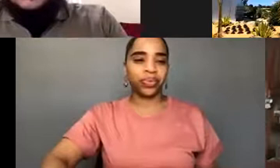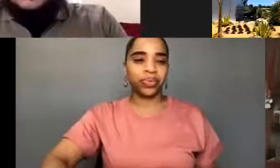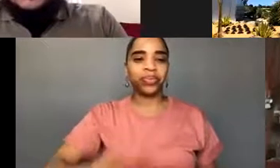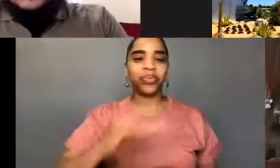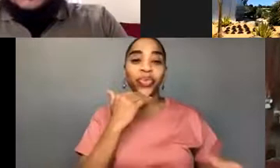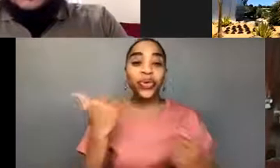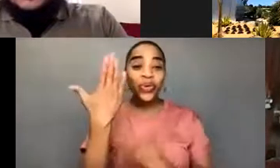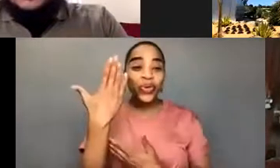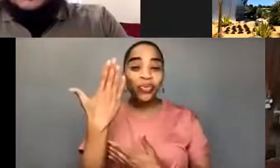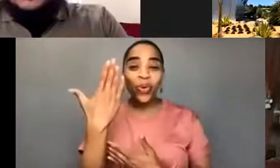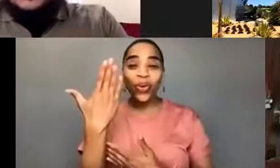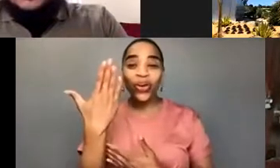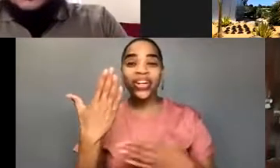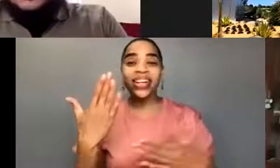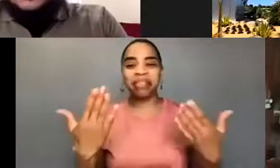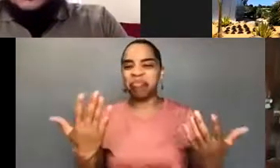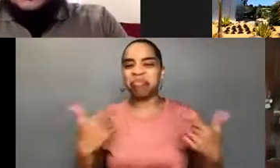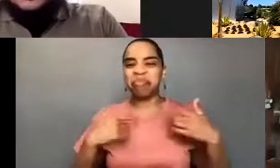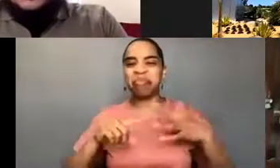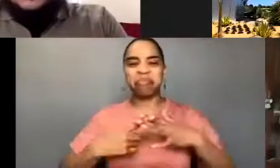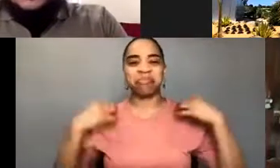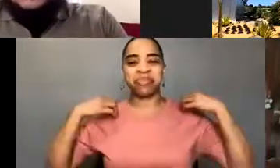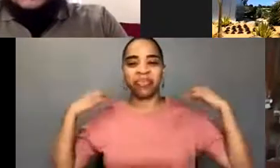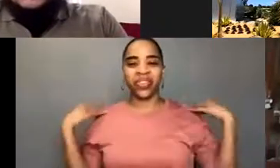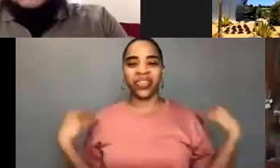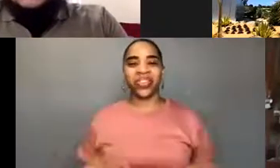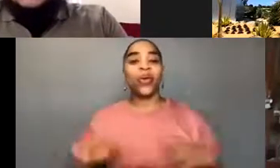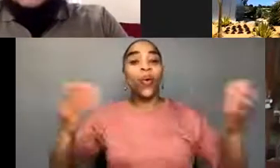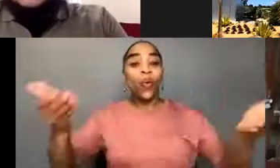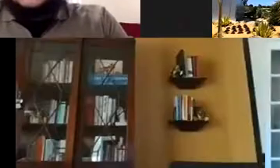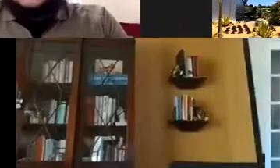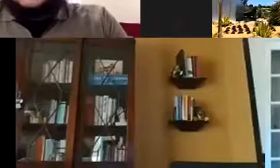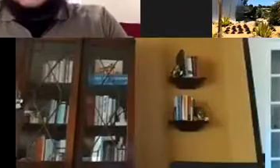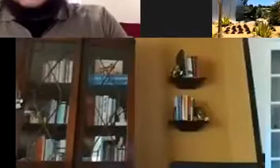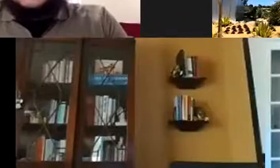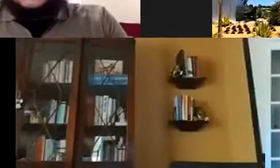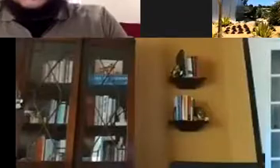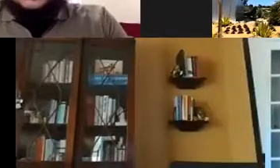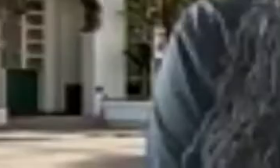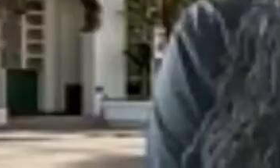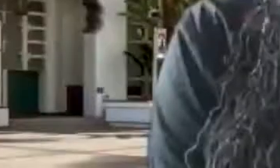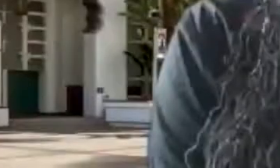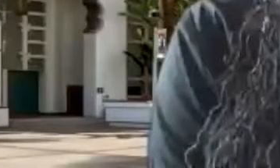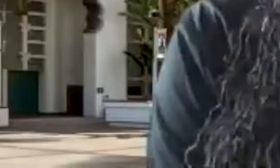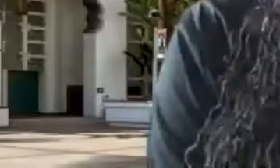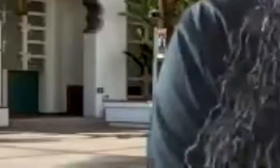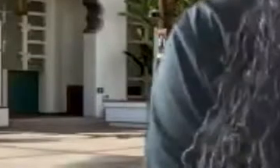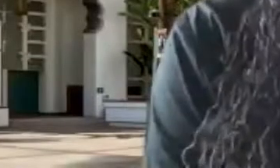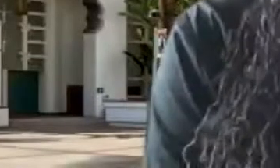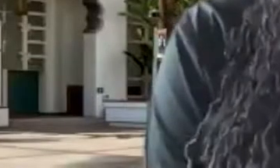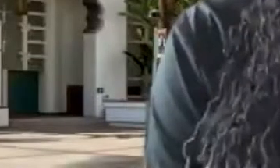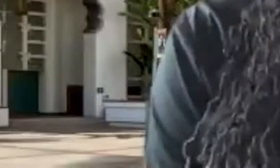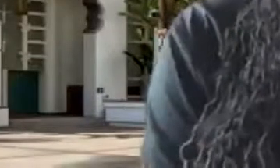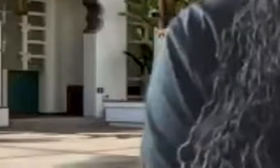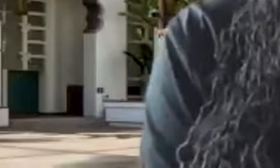Welcome to the inaugural Black Research Symposium. After George Floyd's death and the world's response